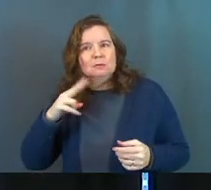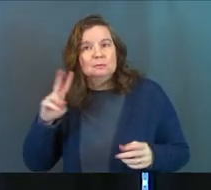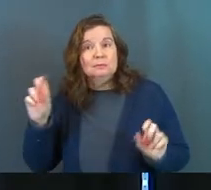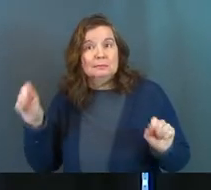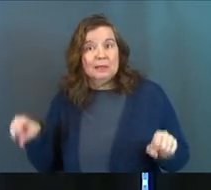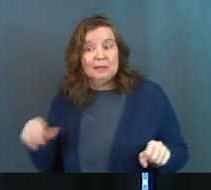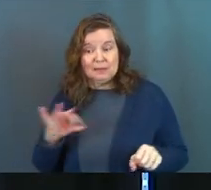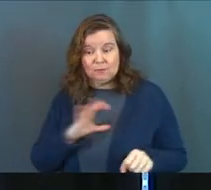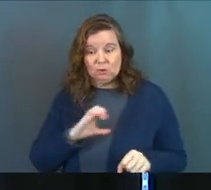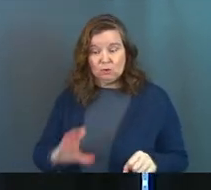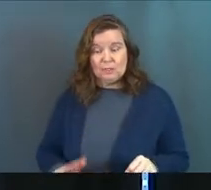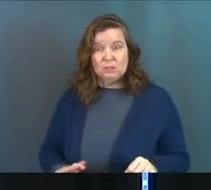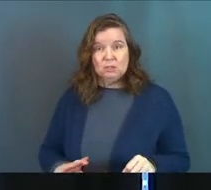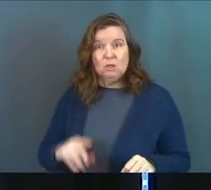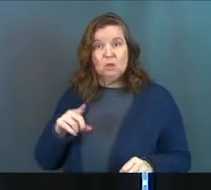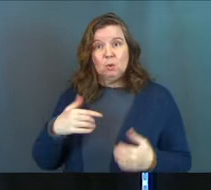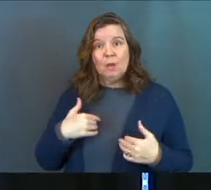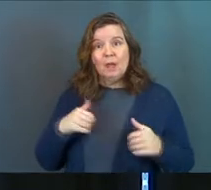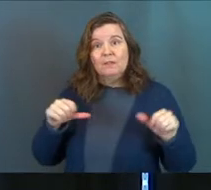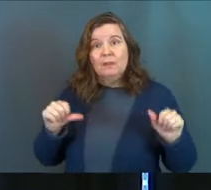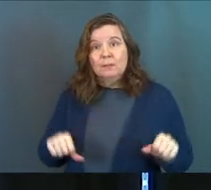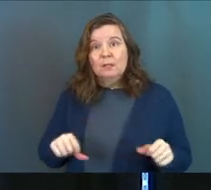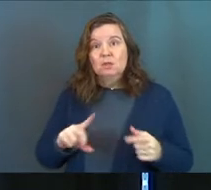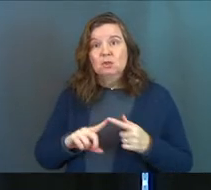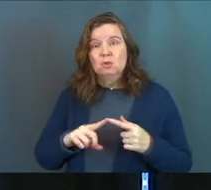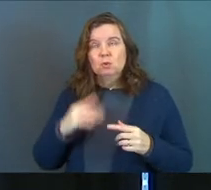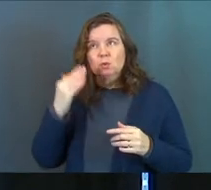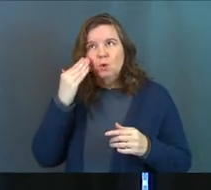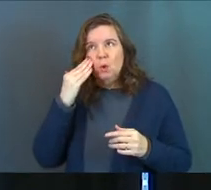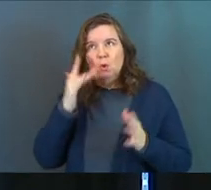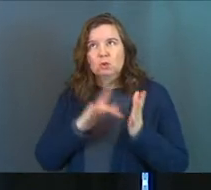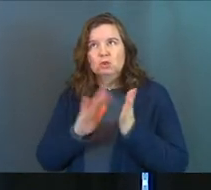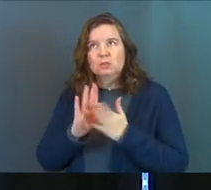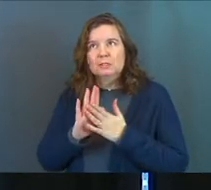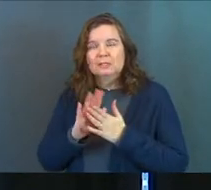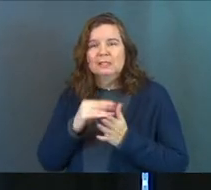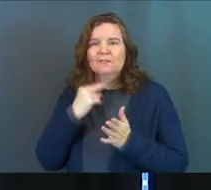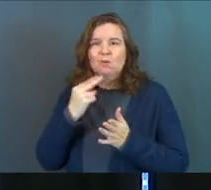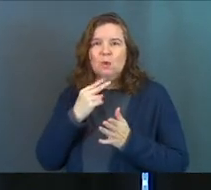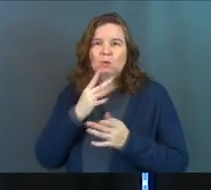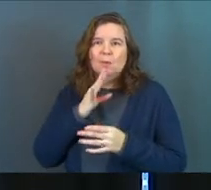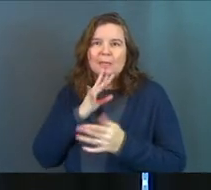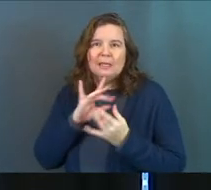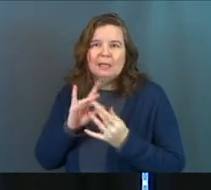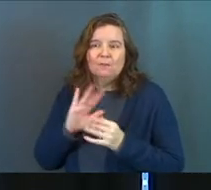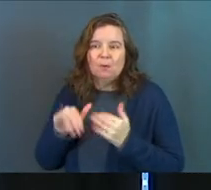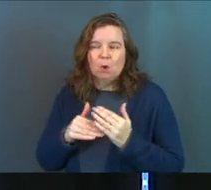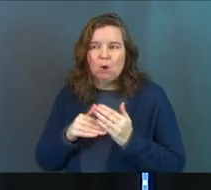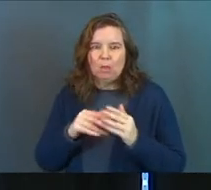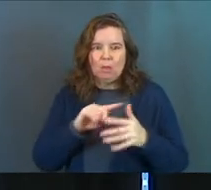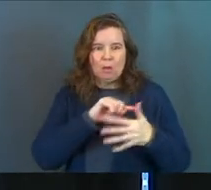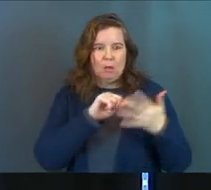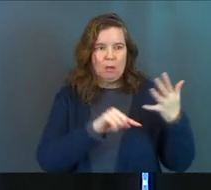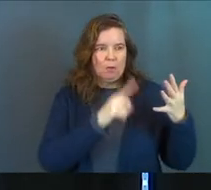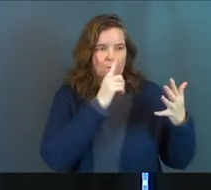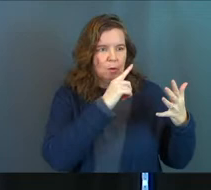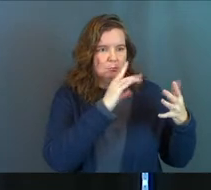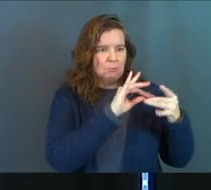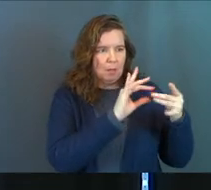a Christian today, you have the ability to discern Jesus' voice from all the false voices that are out